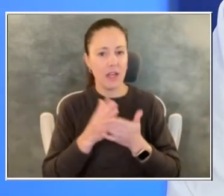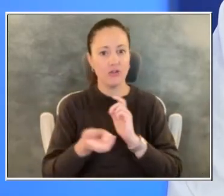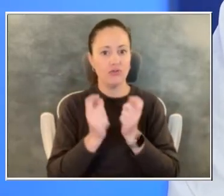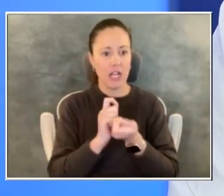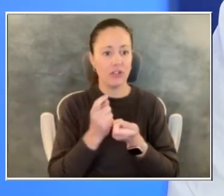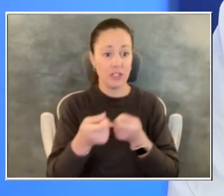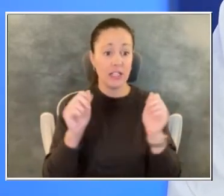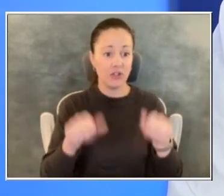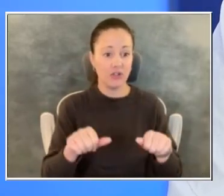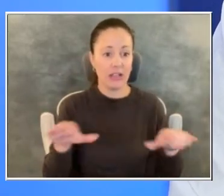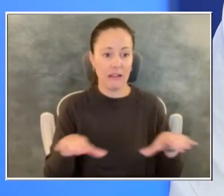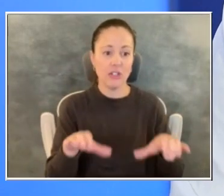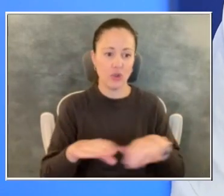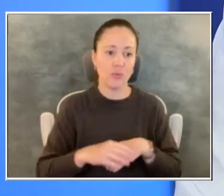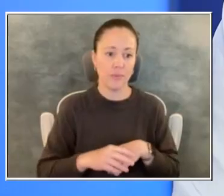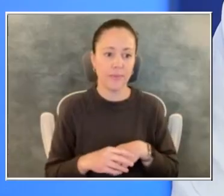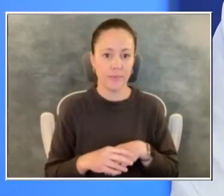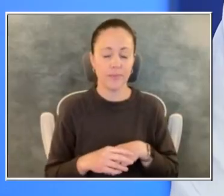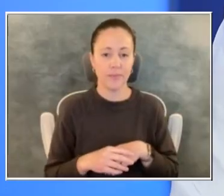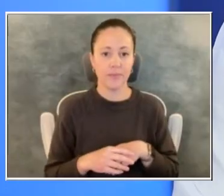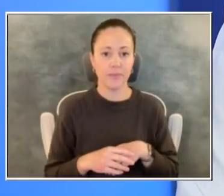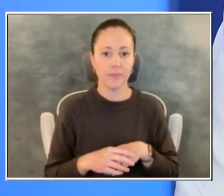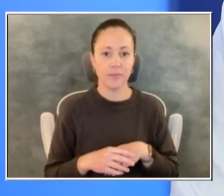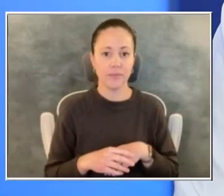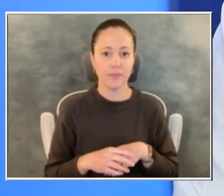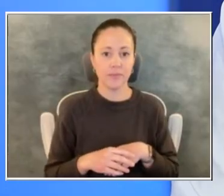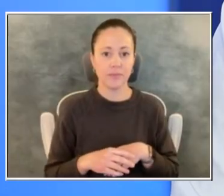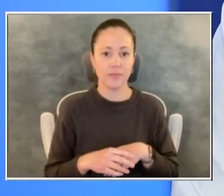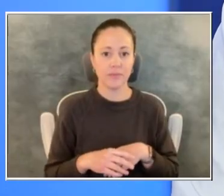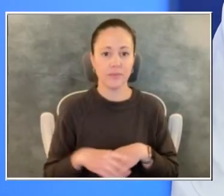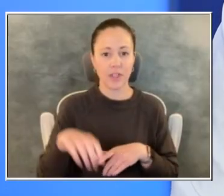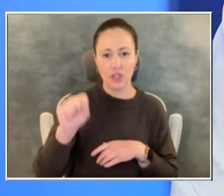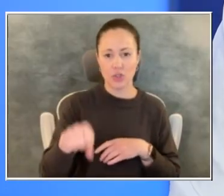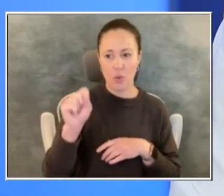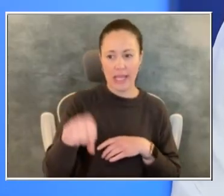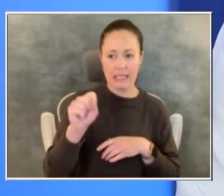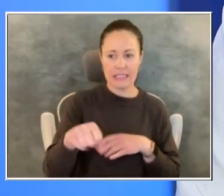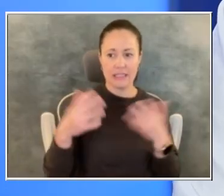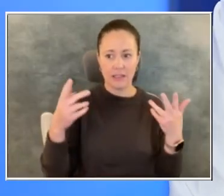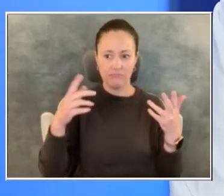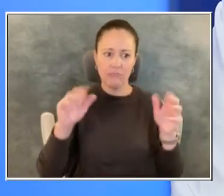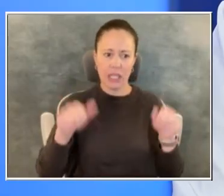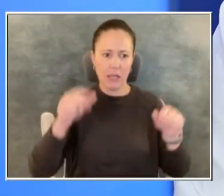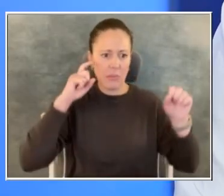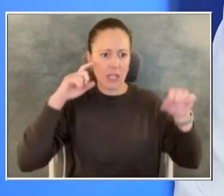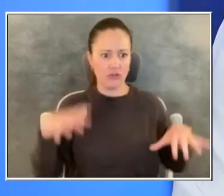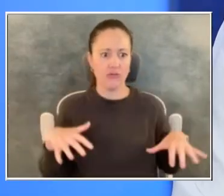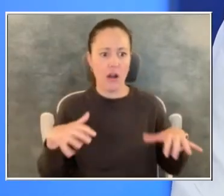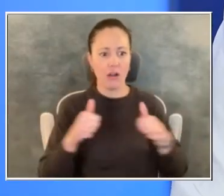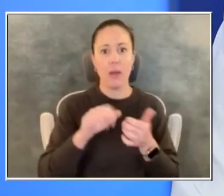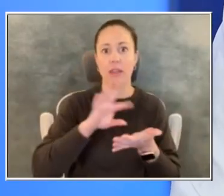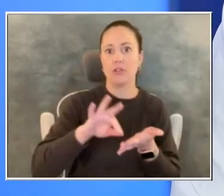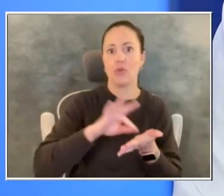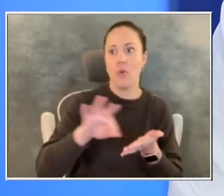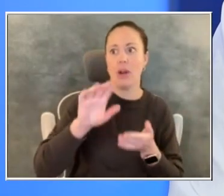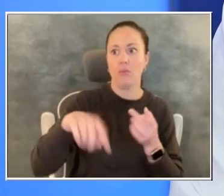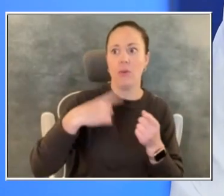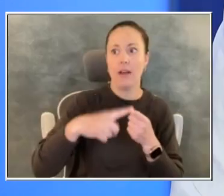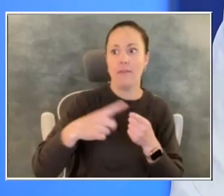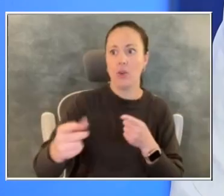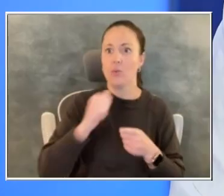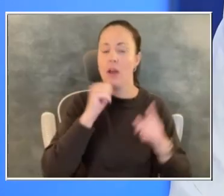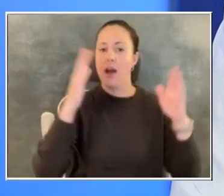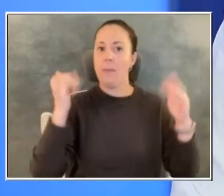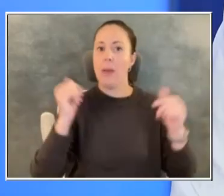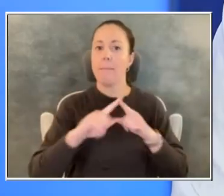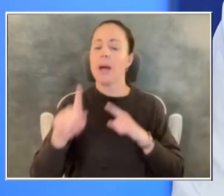So, yes, it's a shock whenever somebody gets a score that they're not expecting, but I think it's important that